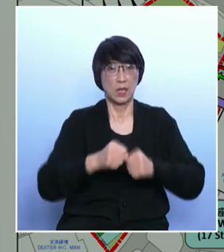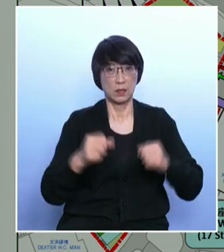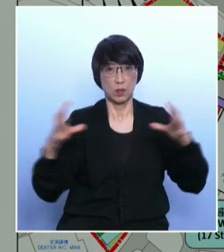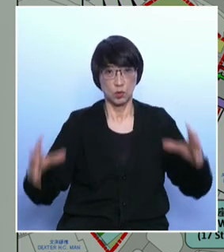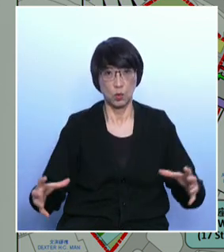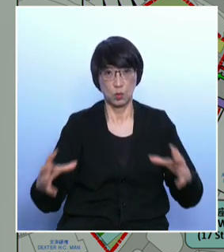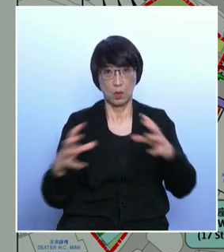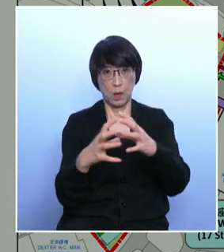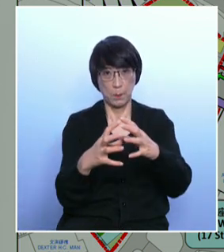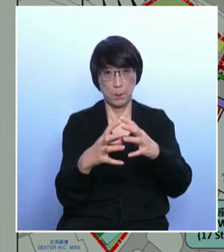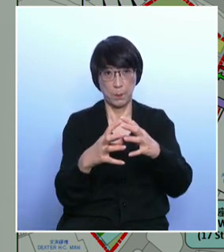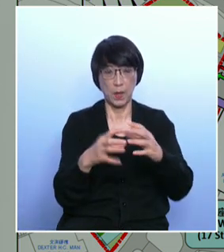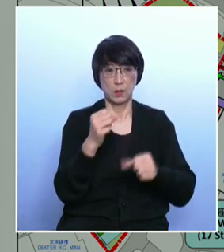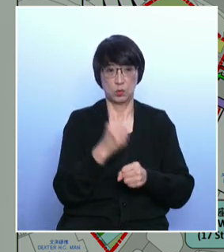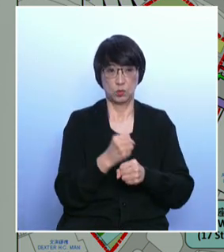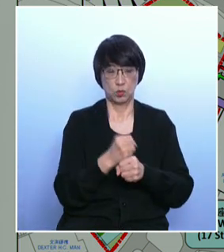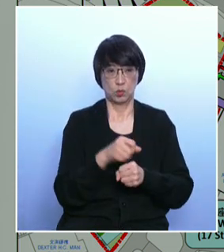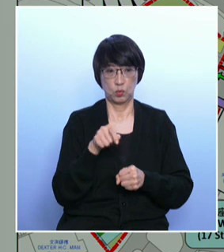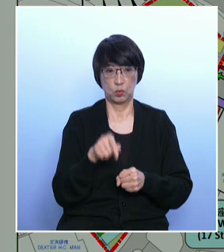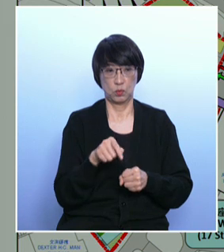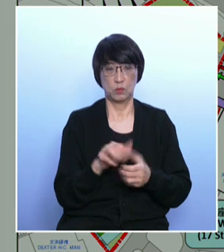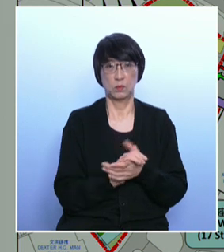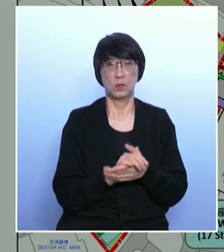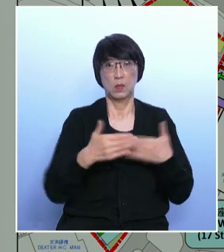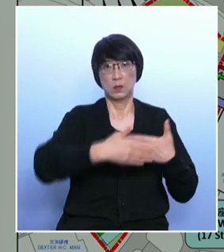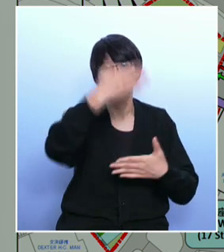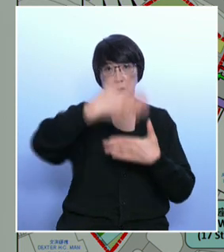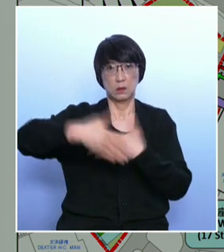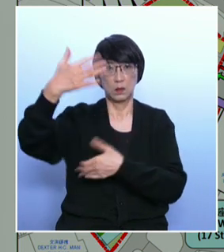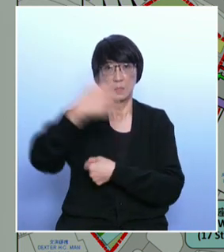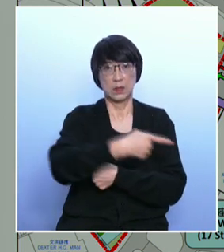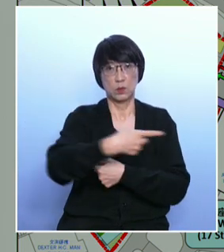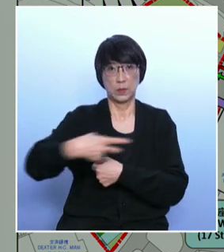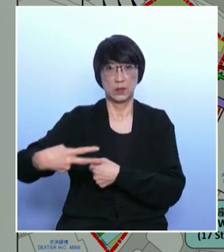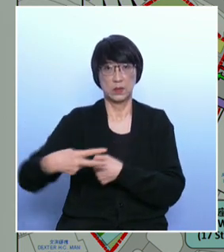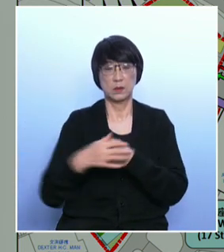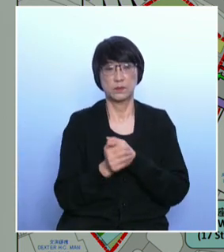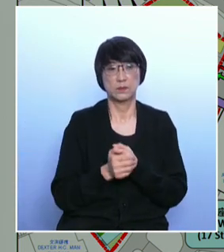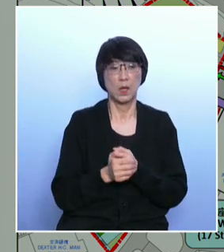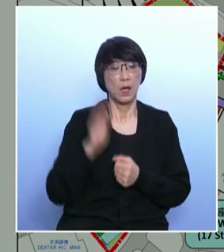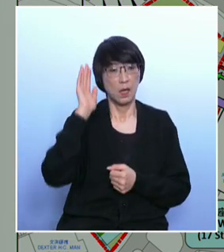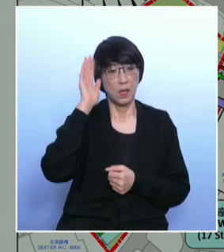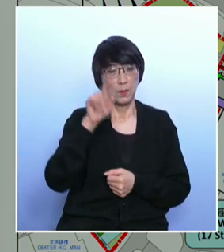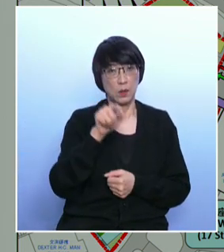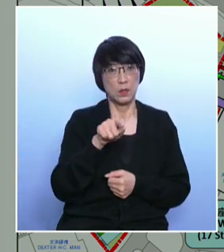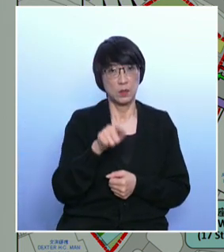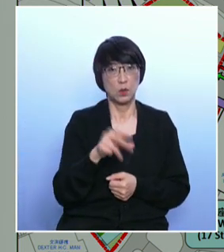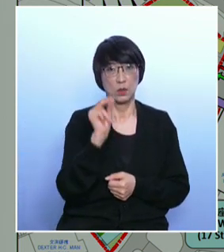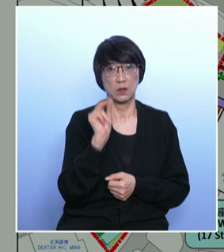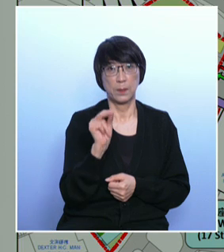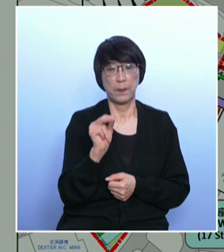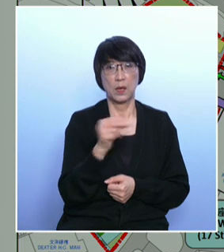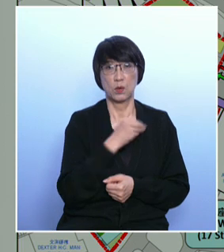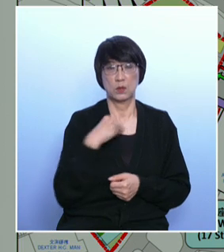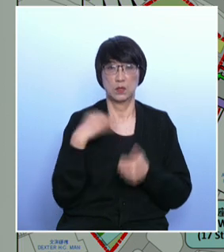SHO residence altogether. Then, the space available will be developed into Towers